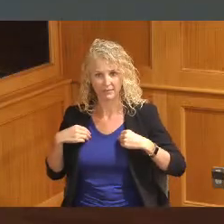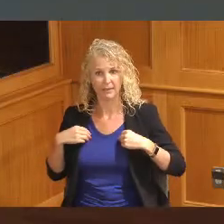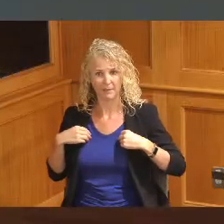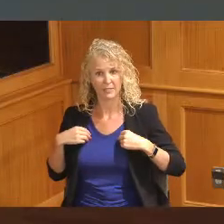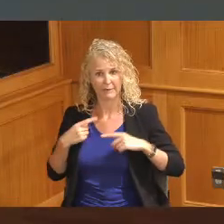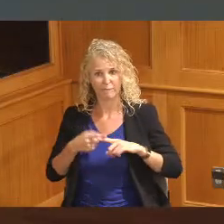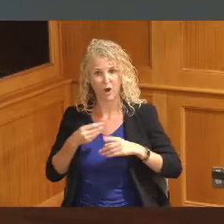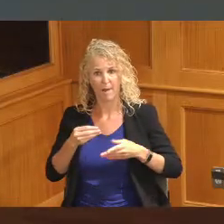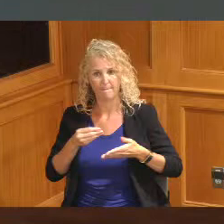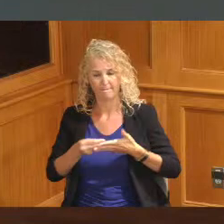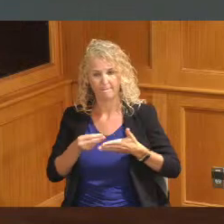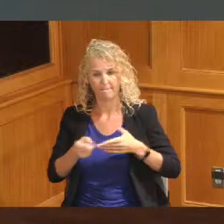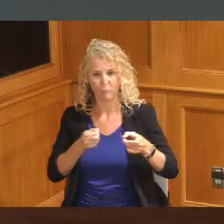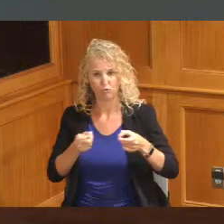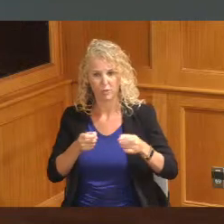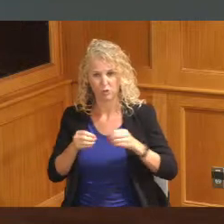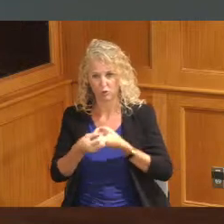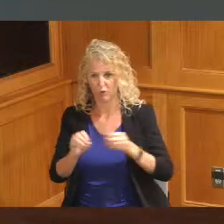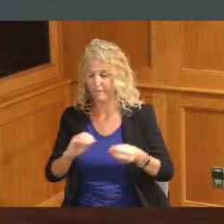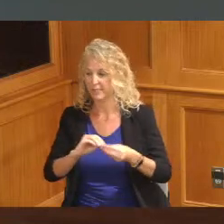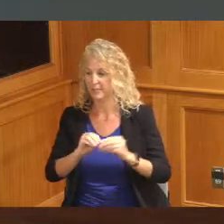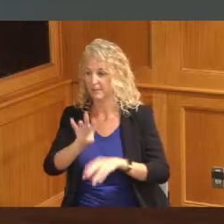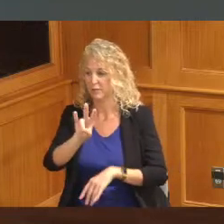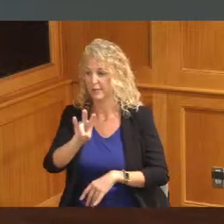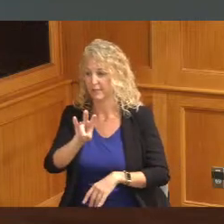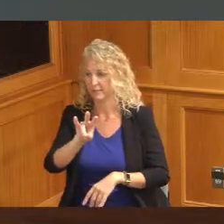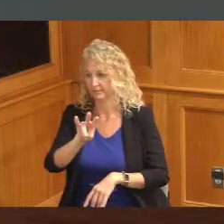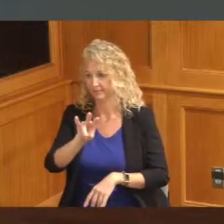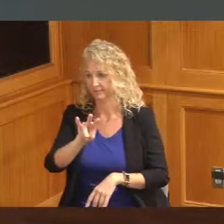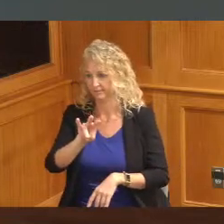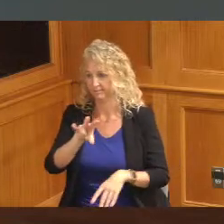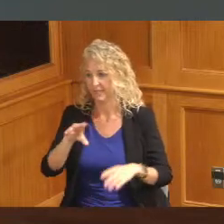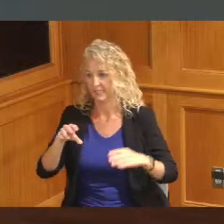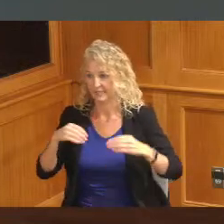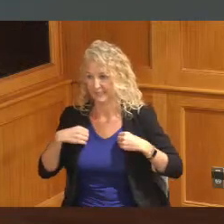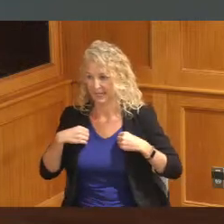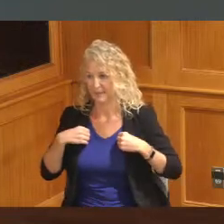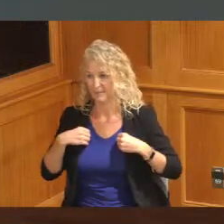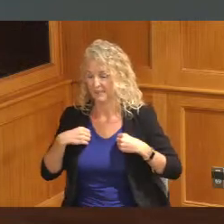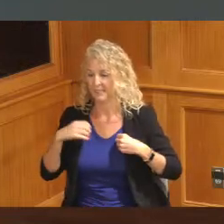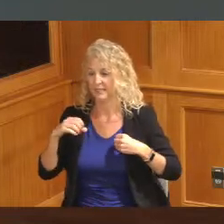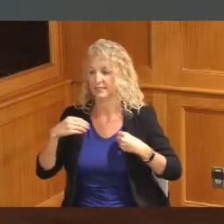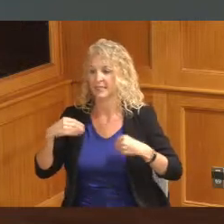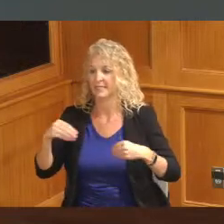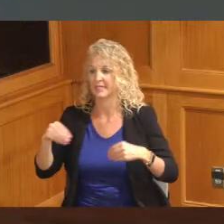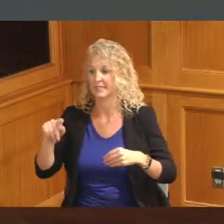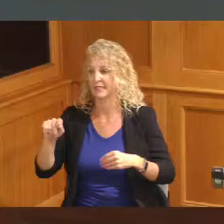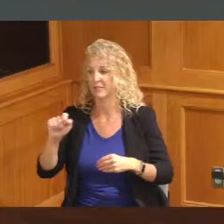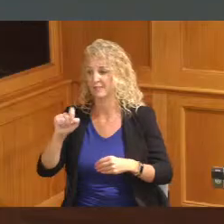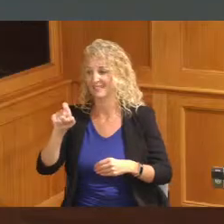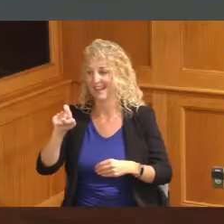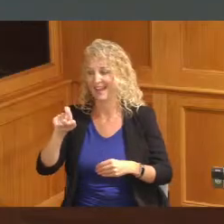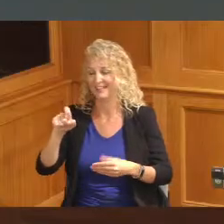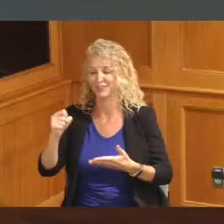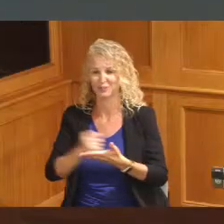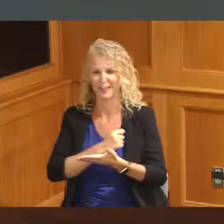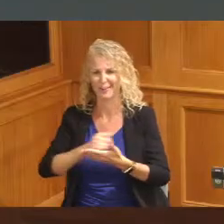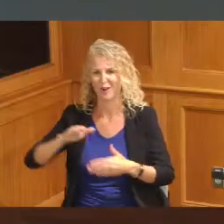the Treasurer's Office. Item number 7 is accepting a sales tax receipt and credit card late